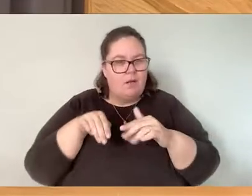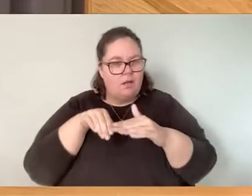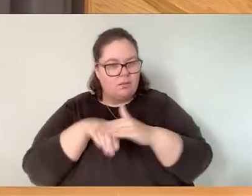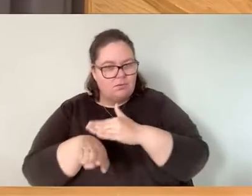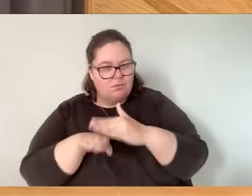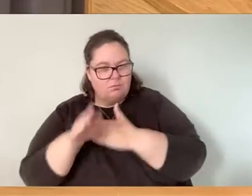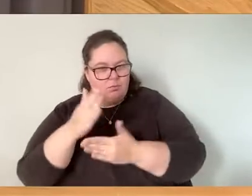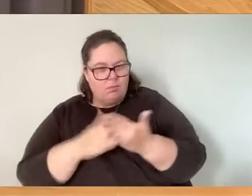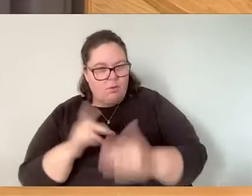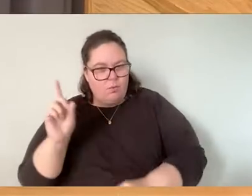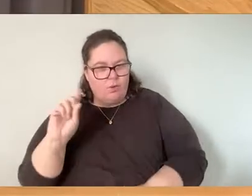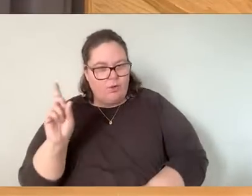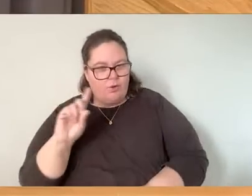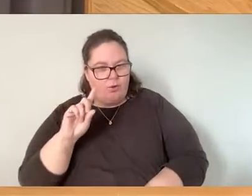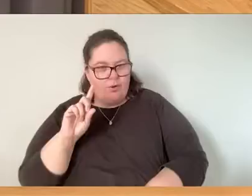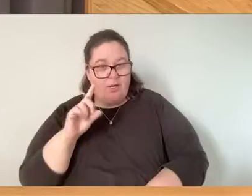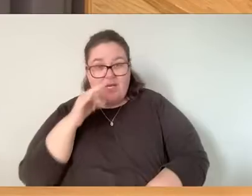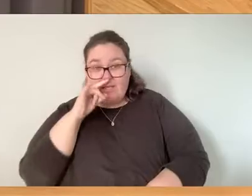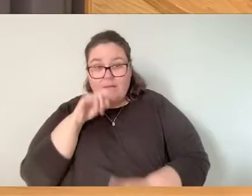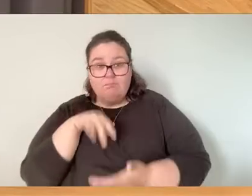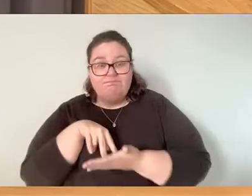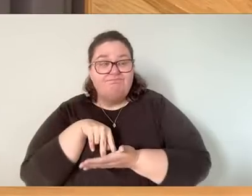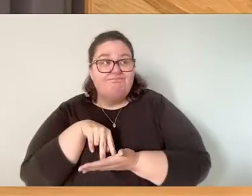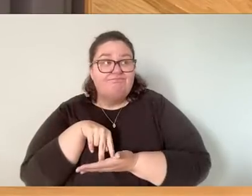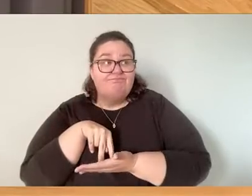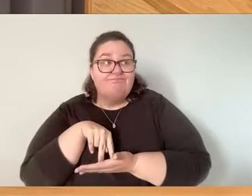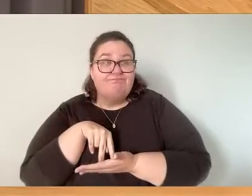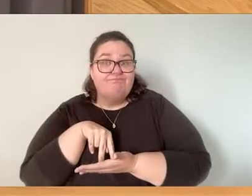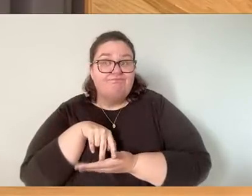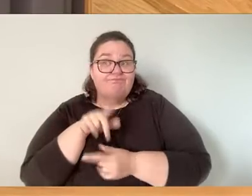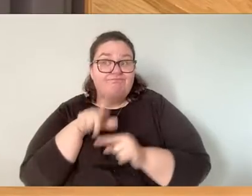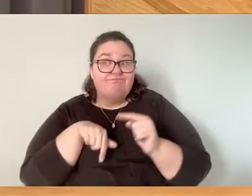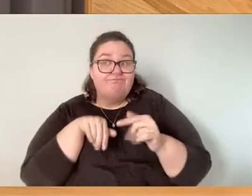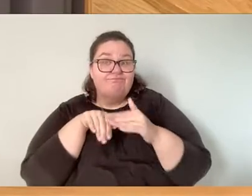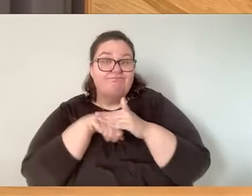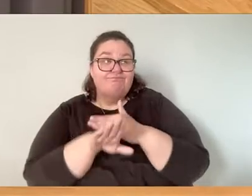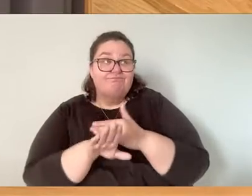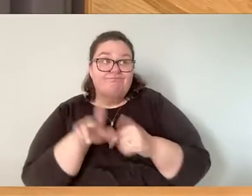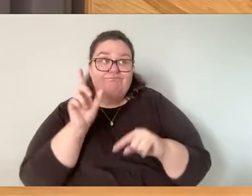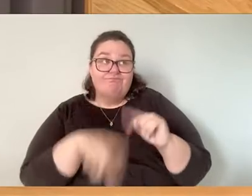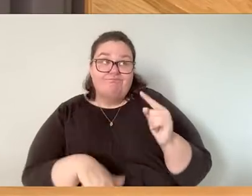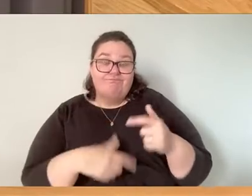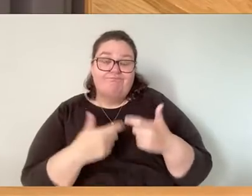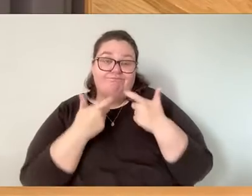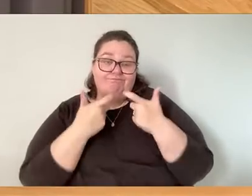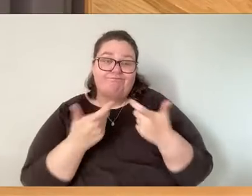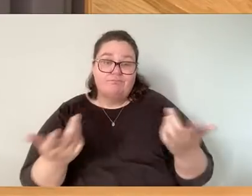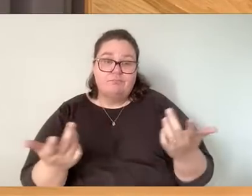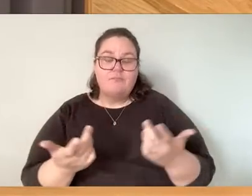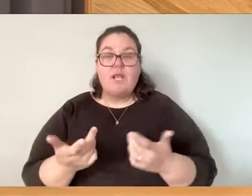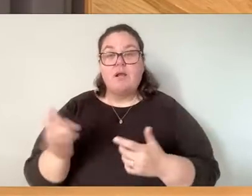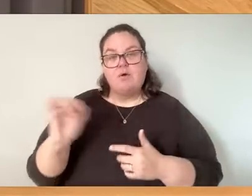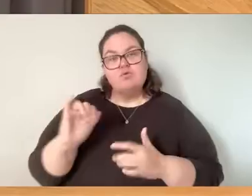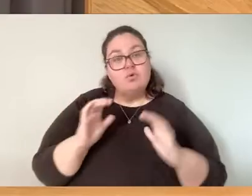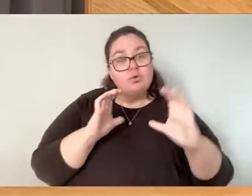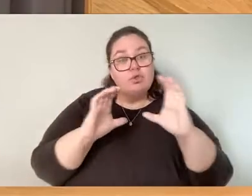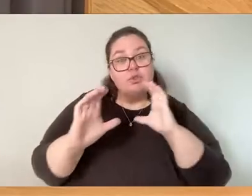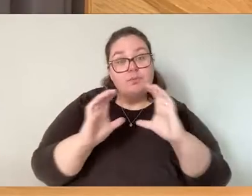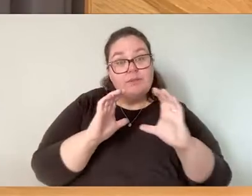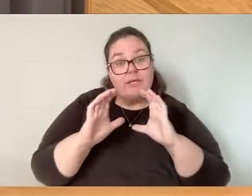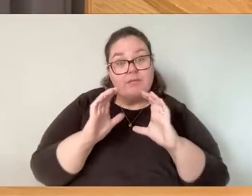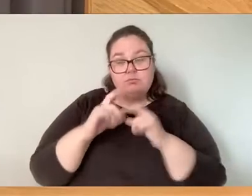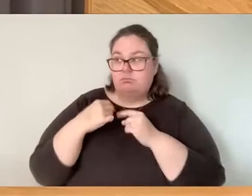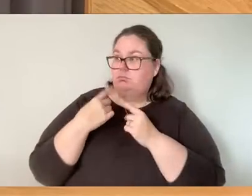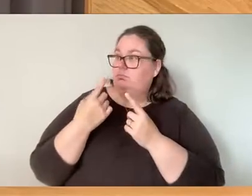kids get left behind. Communication, you know, it was during the recent pandemic, it was the first time New Brunswick